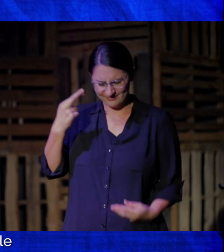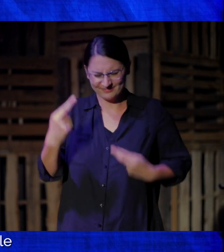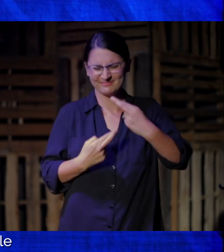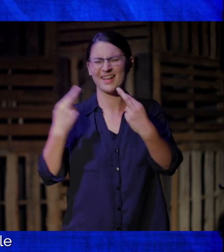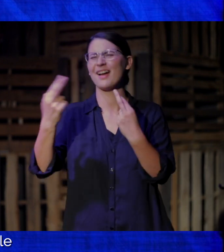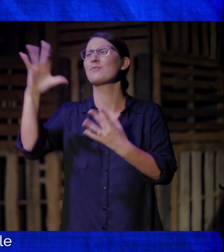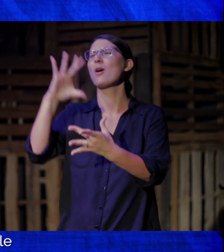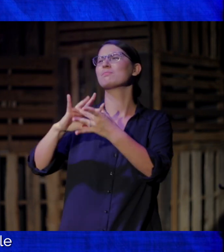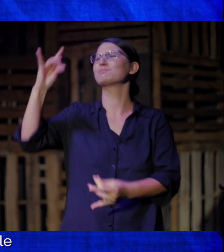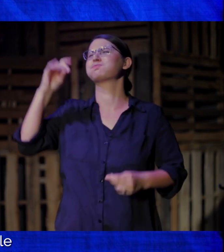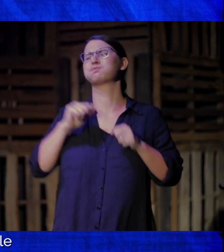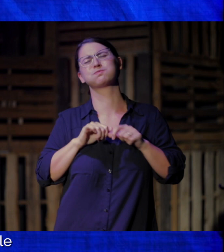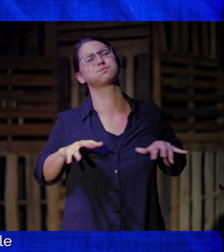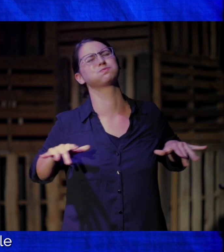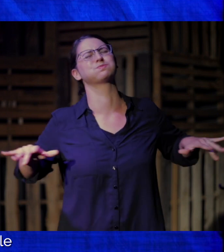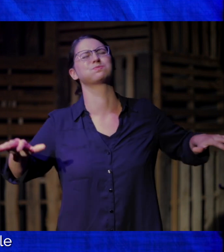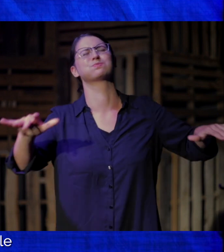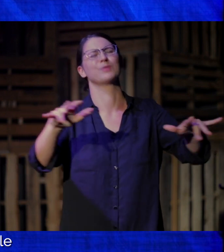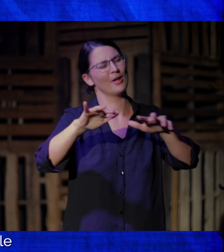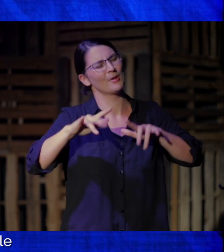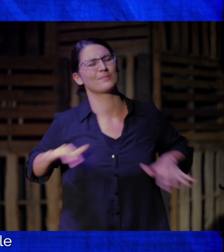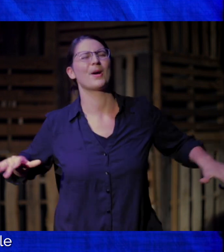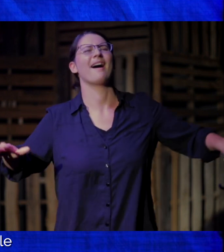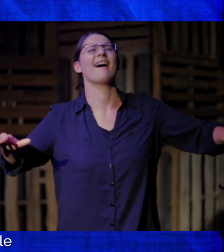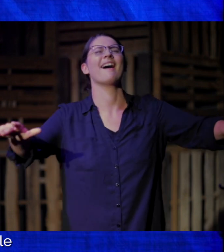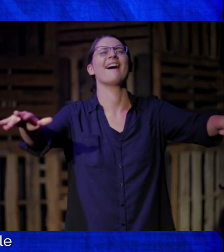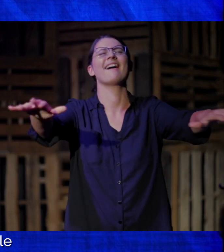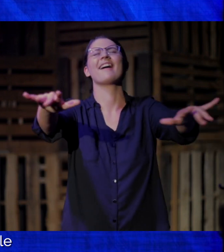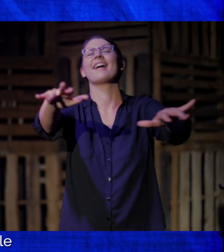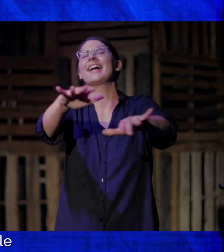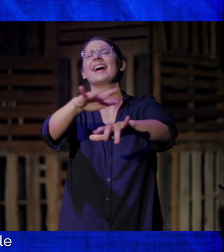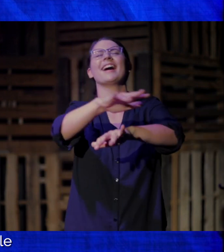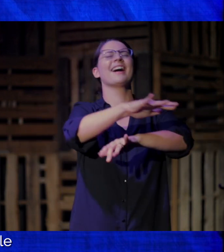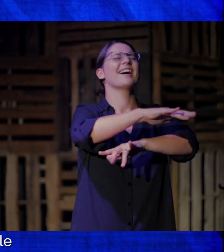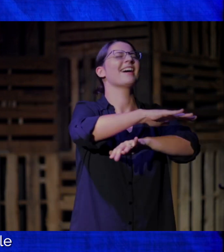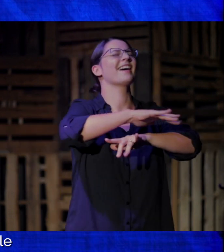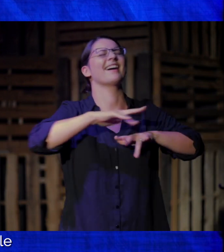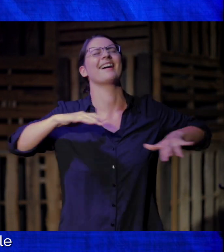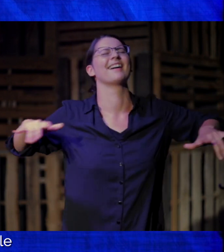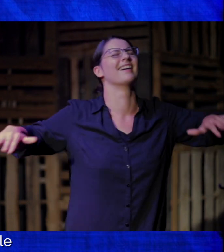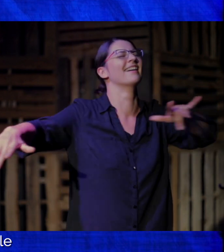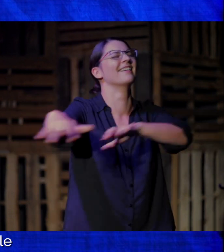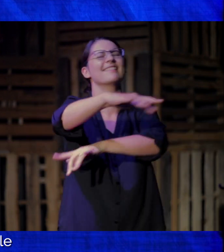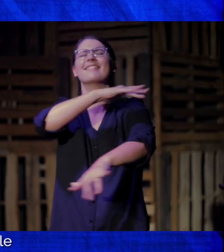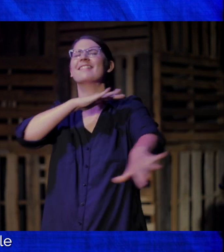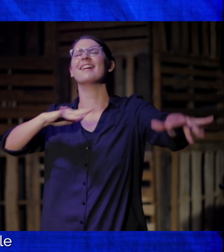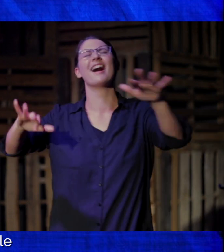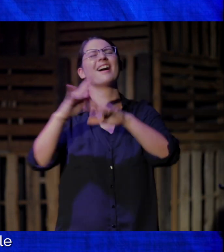Revival, pour it out, pour it out.